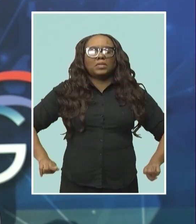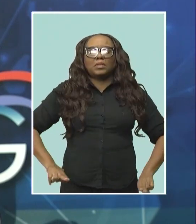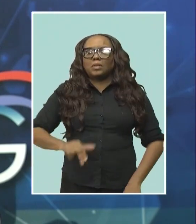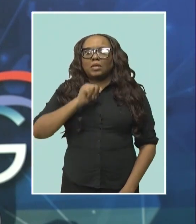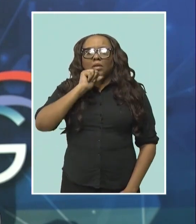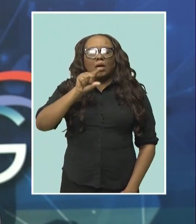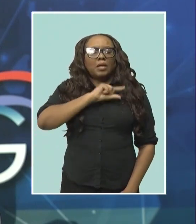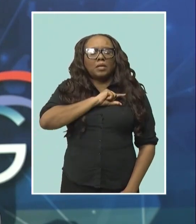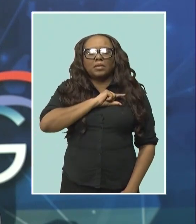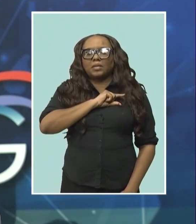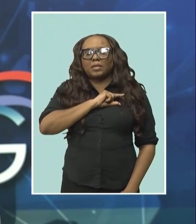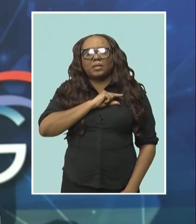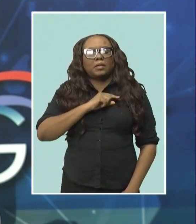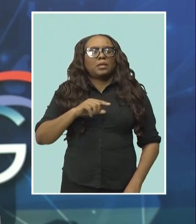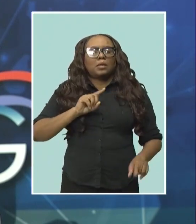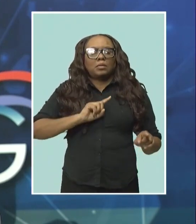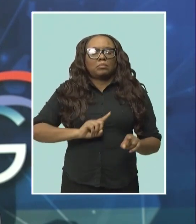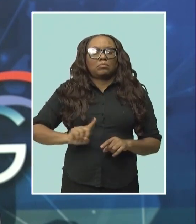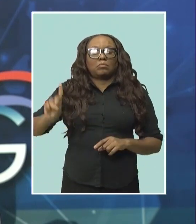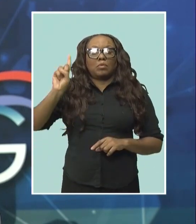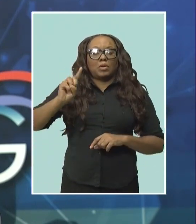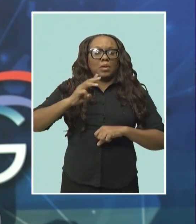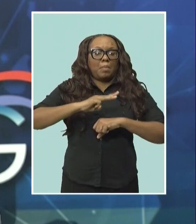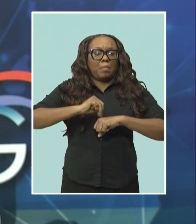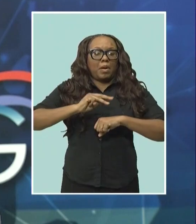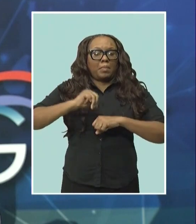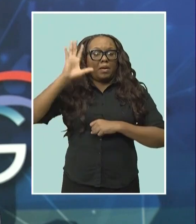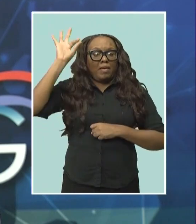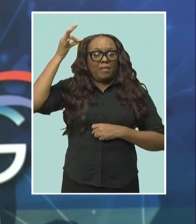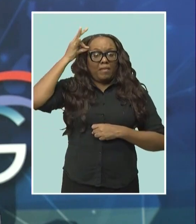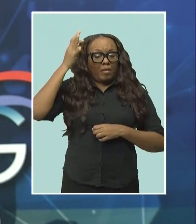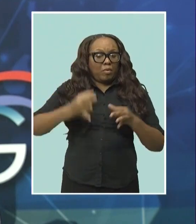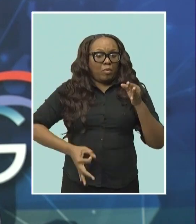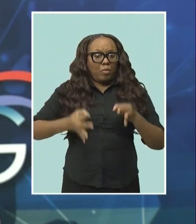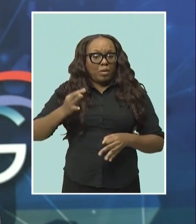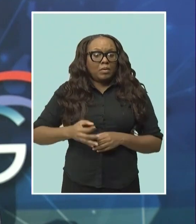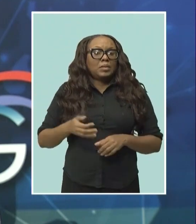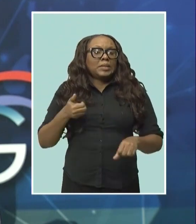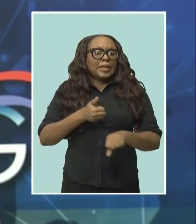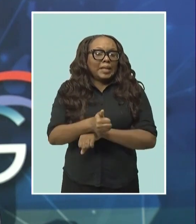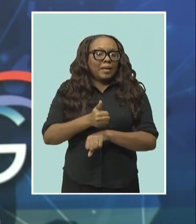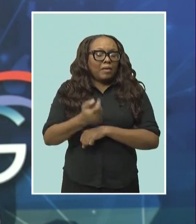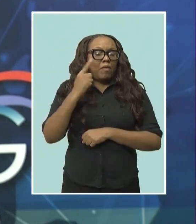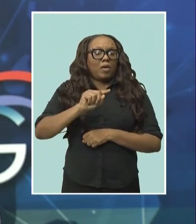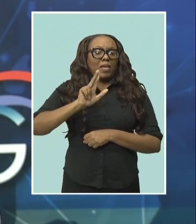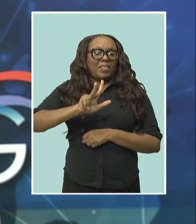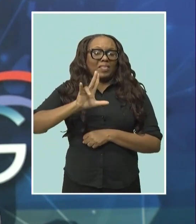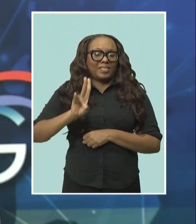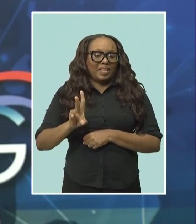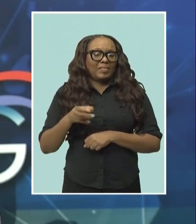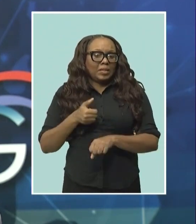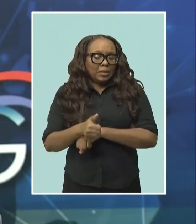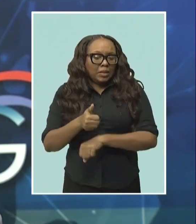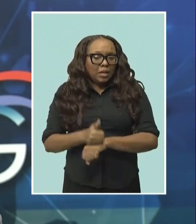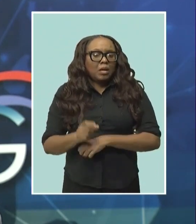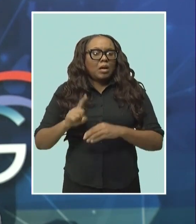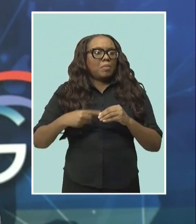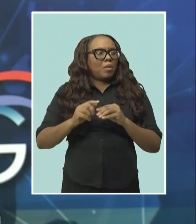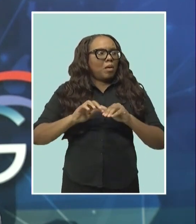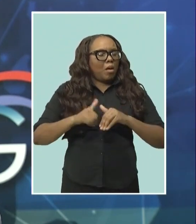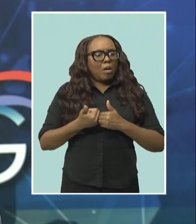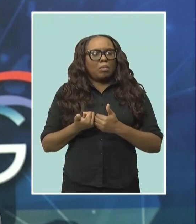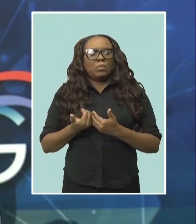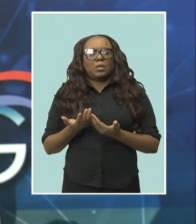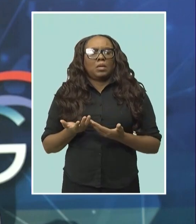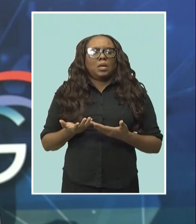plea in a Miami federal court today. Indicted on 37 counts related to his handling of classified